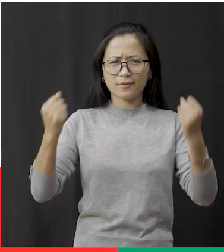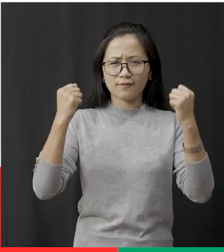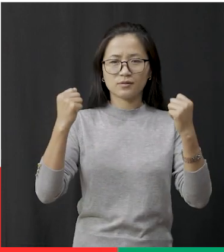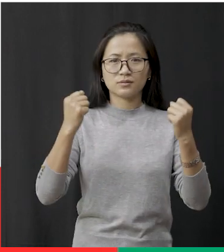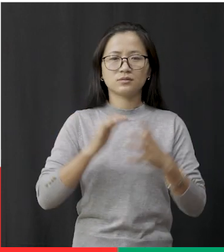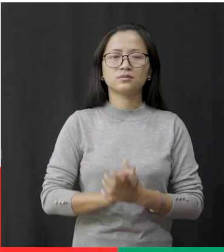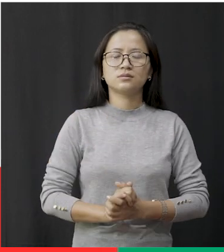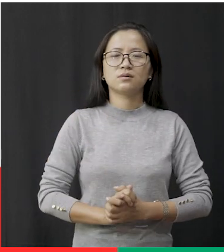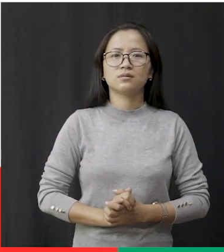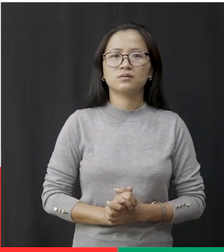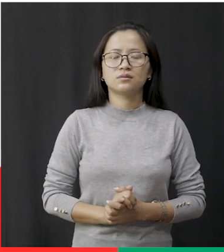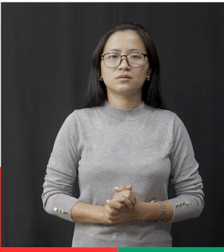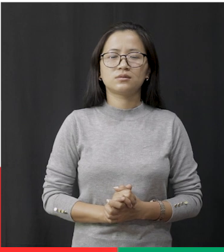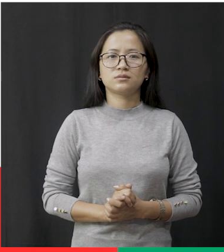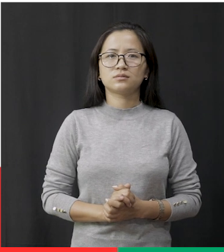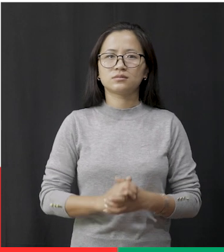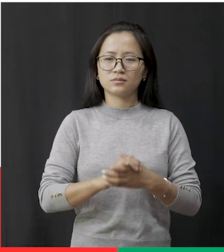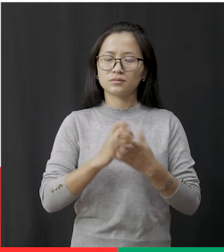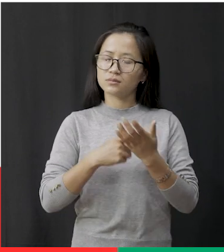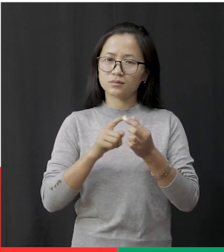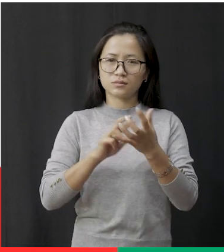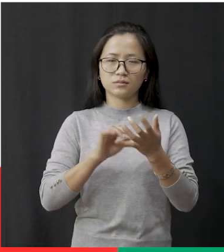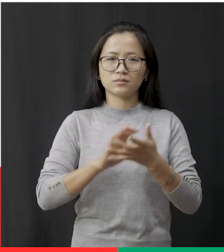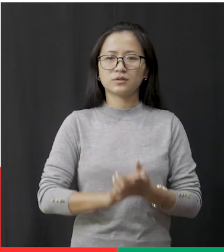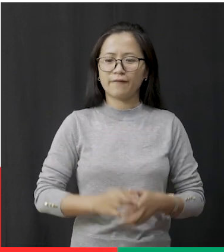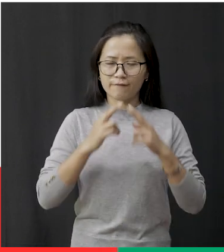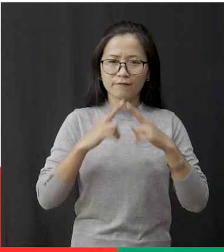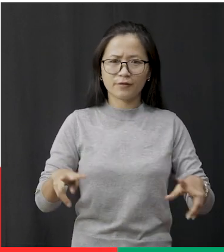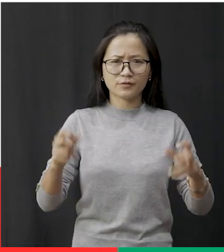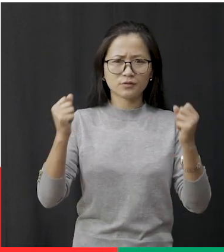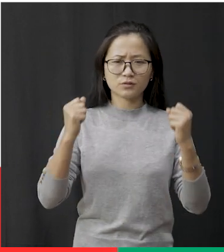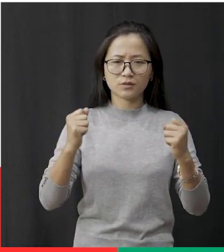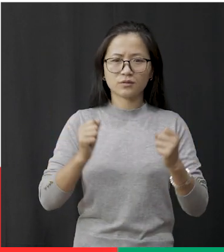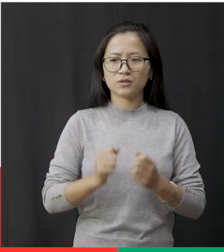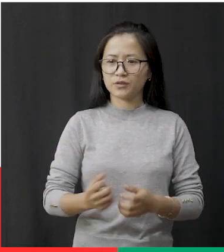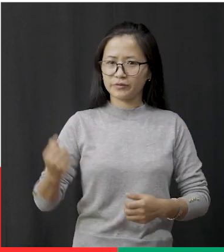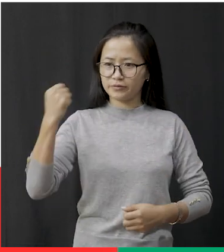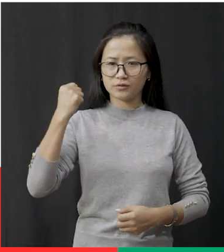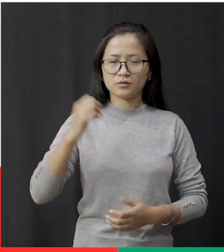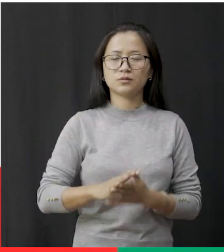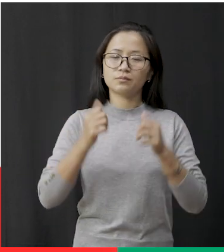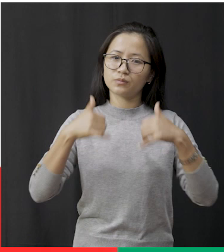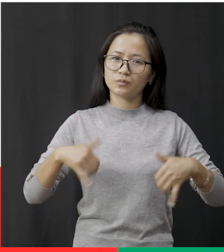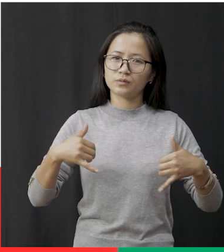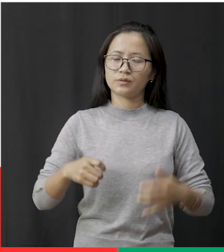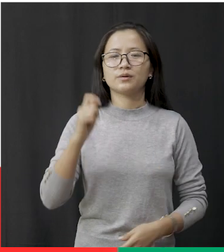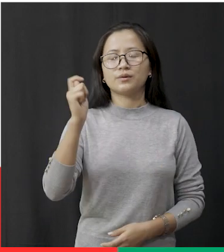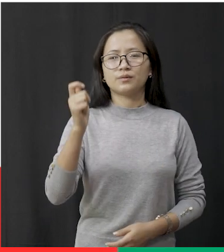right? Now, the reason is they are very strong and they have energy to play and